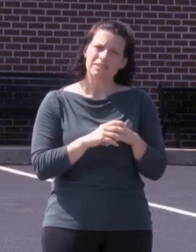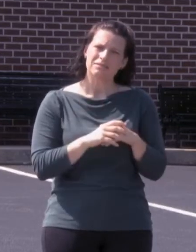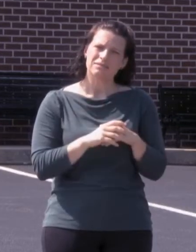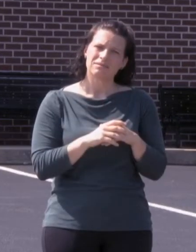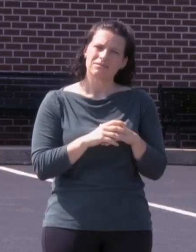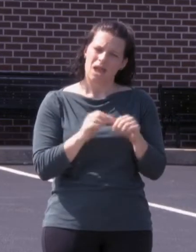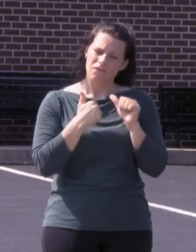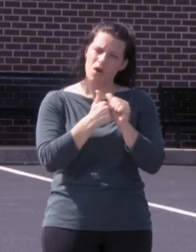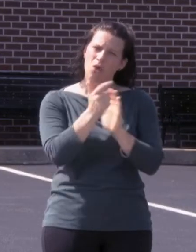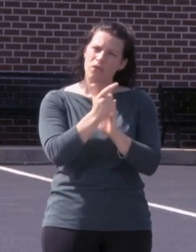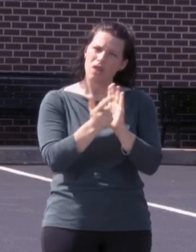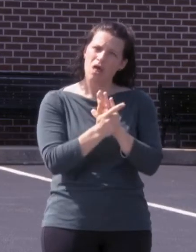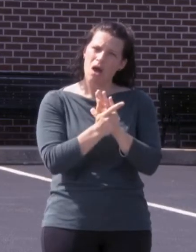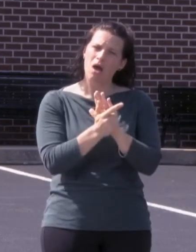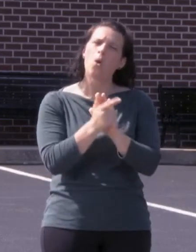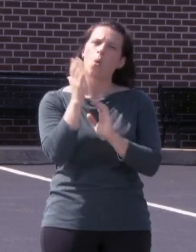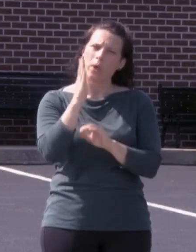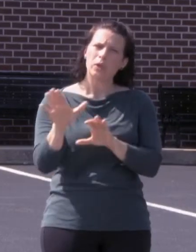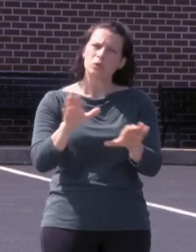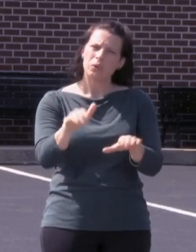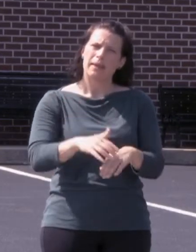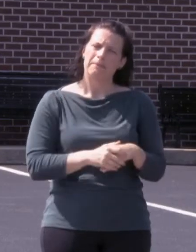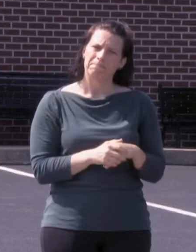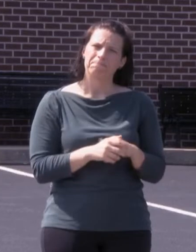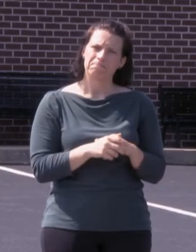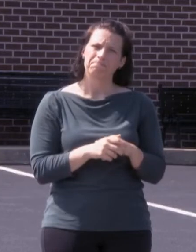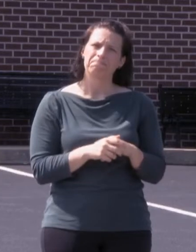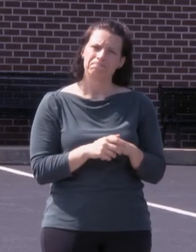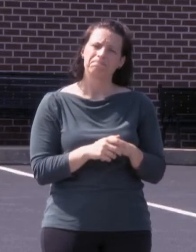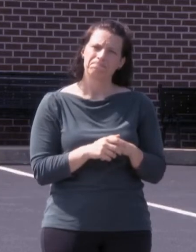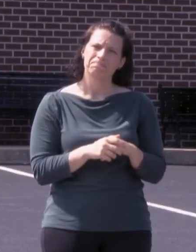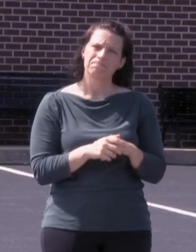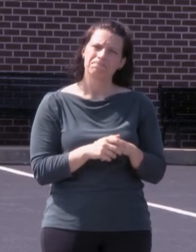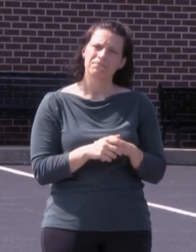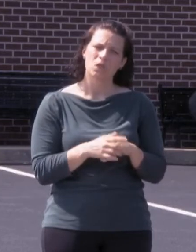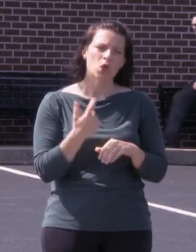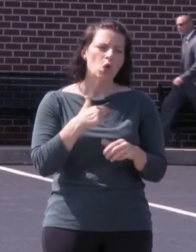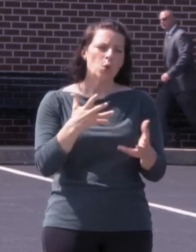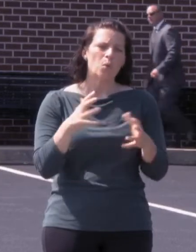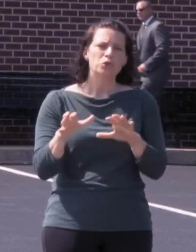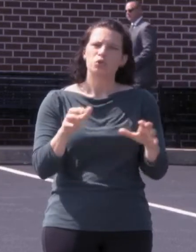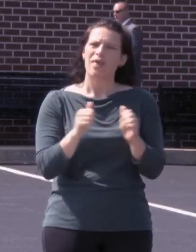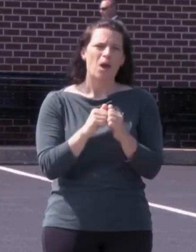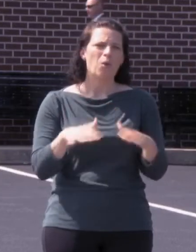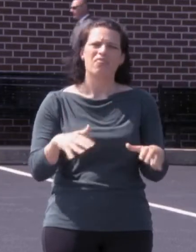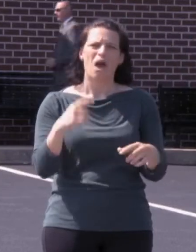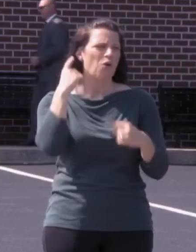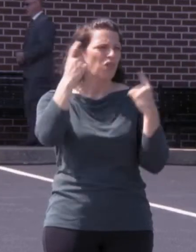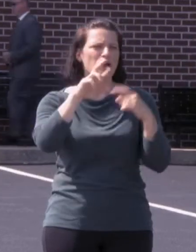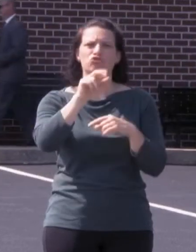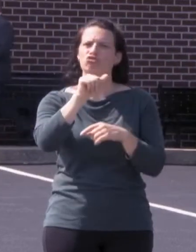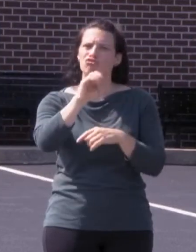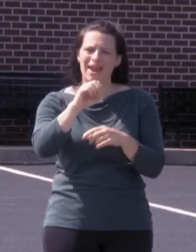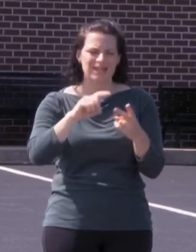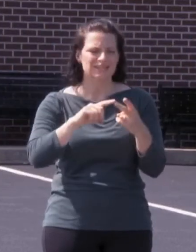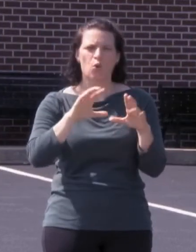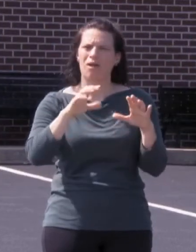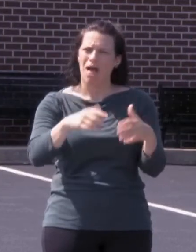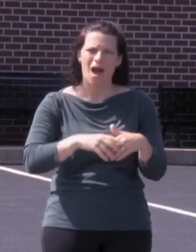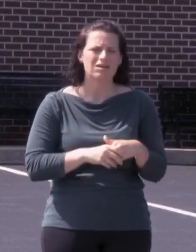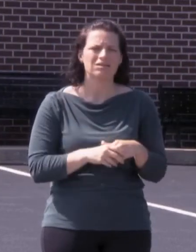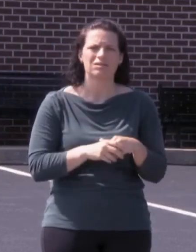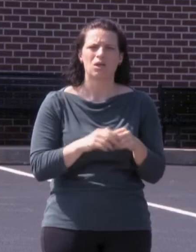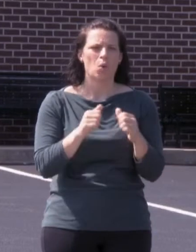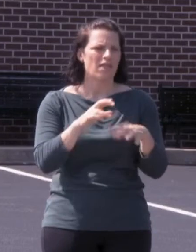law, will in fact do that. We want them to do that without regard to race or class, without regard